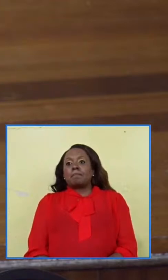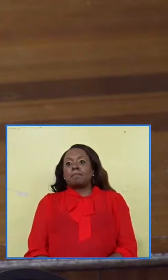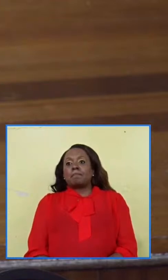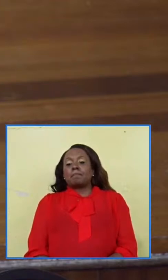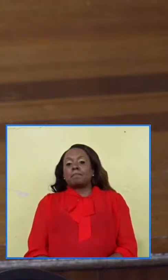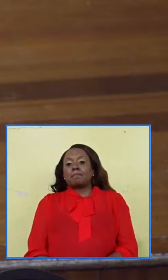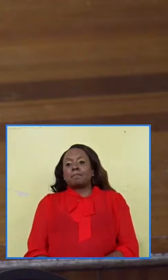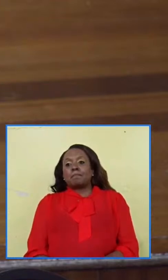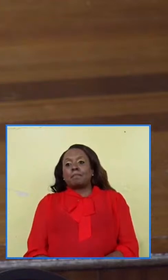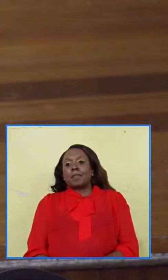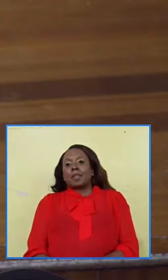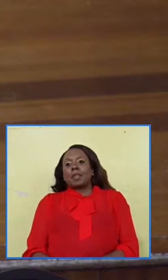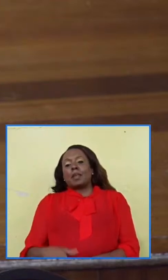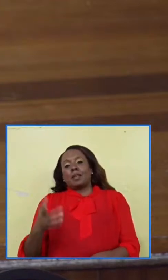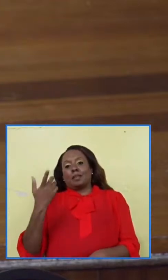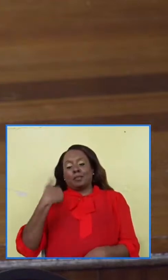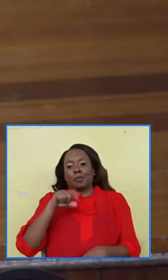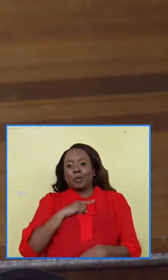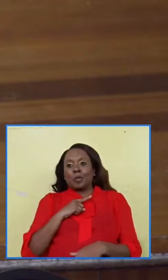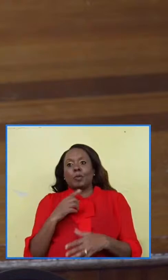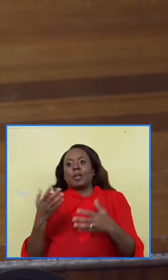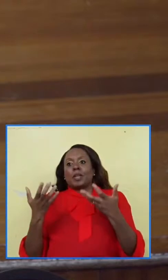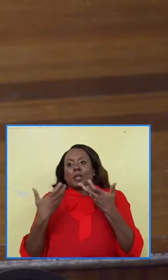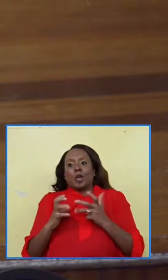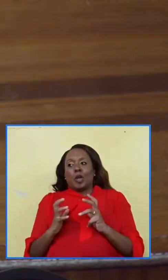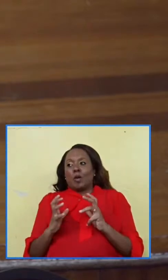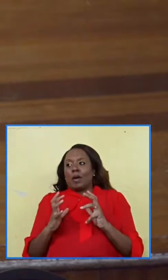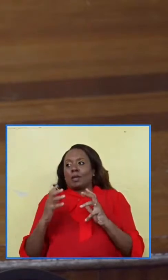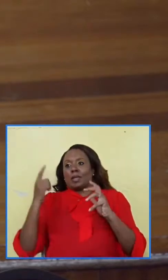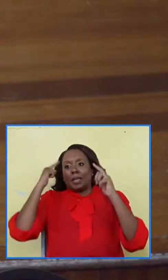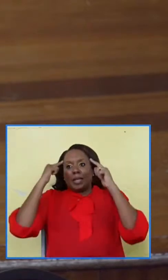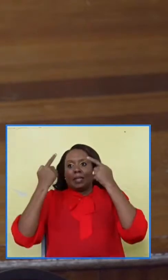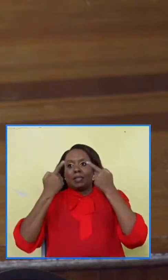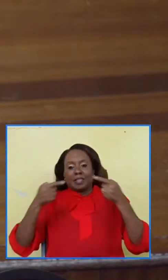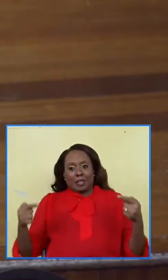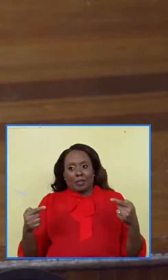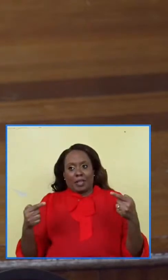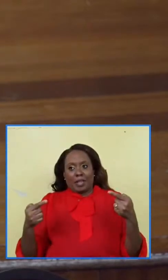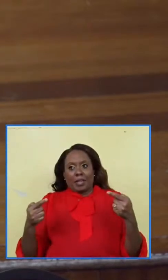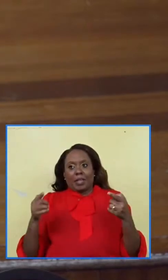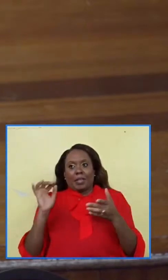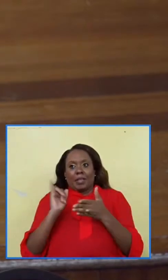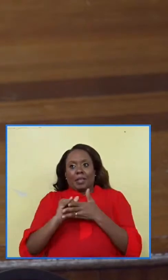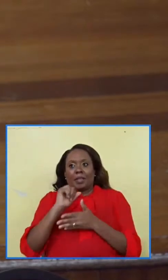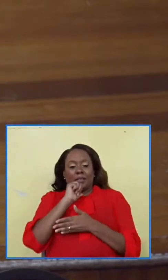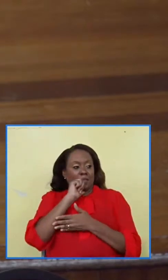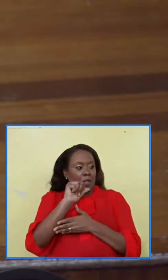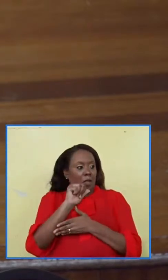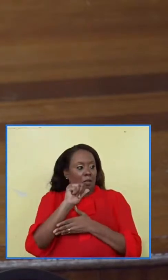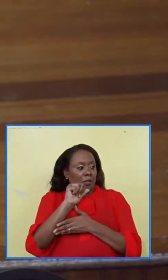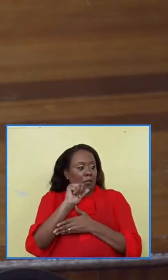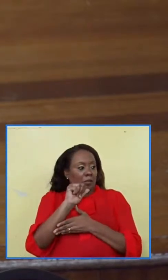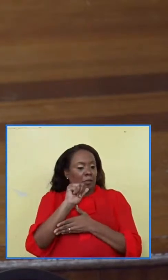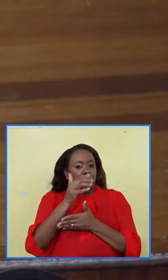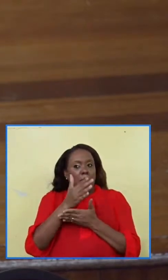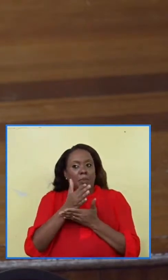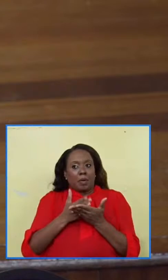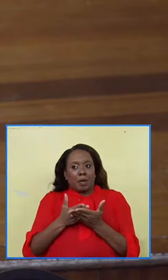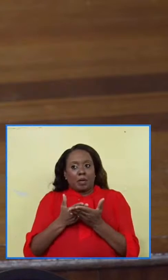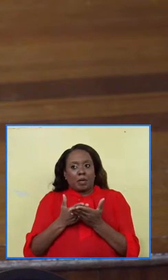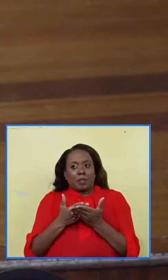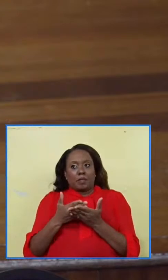that benefit the country. Where I will disagree with you is that that's not part